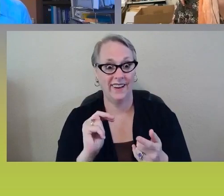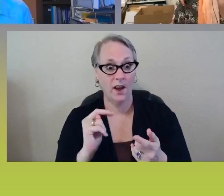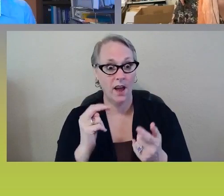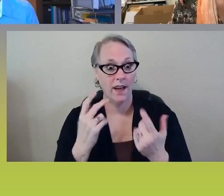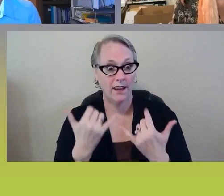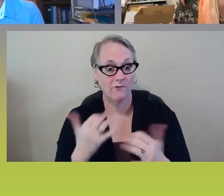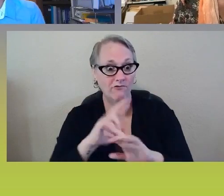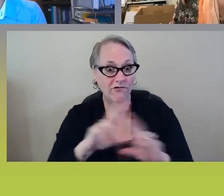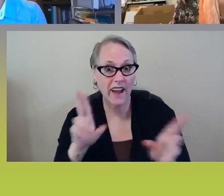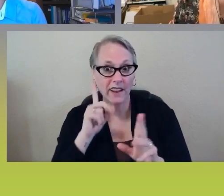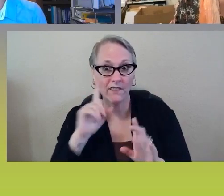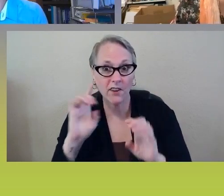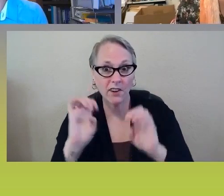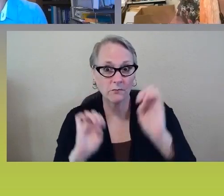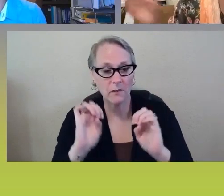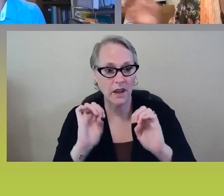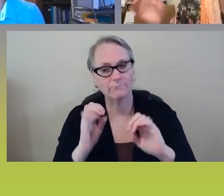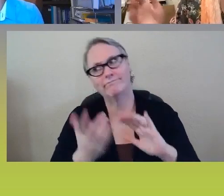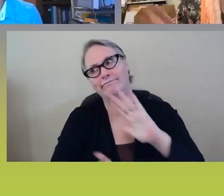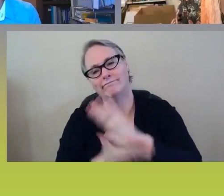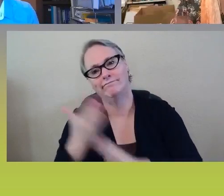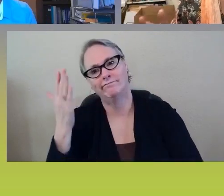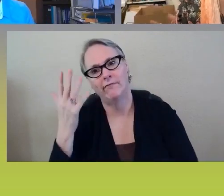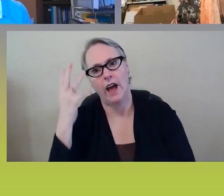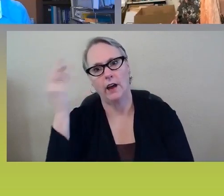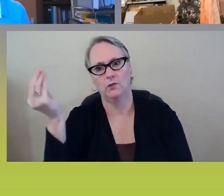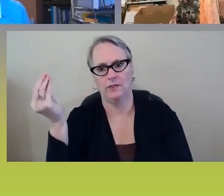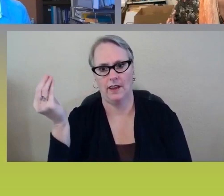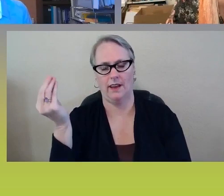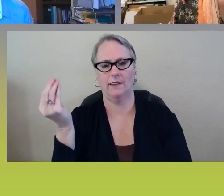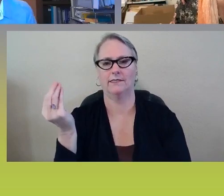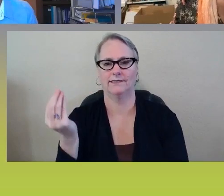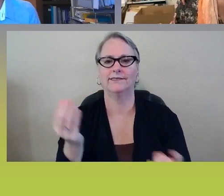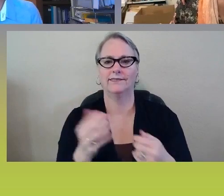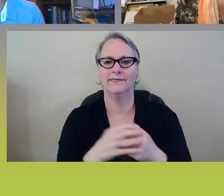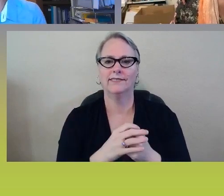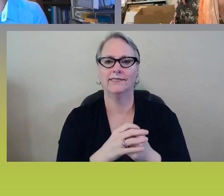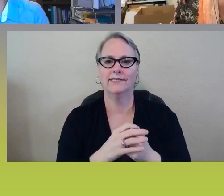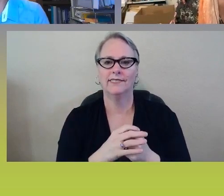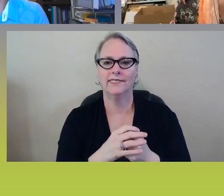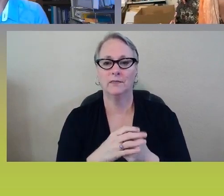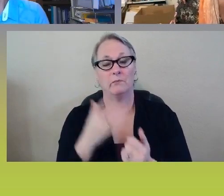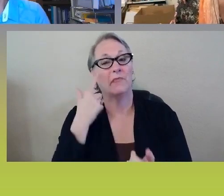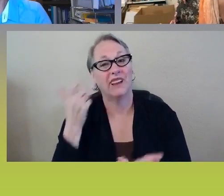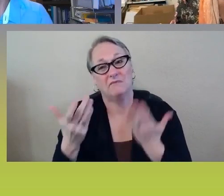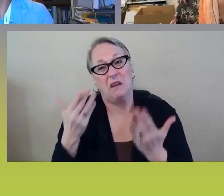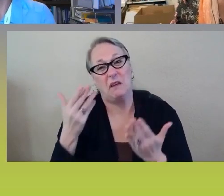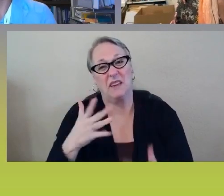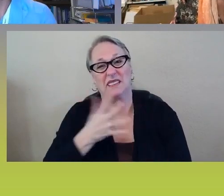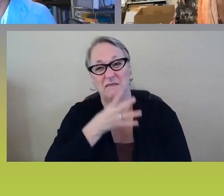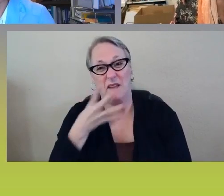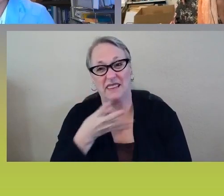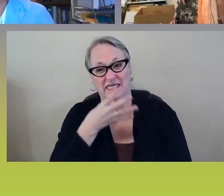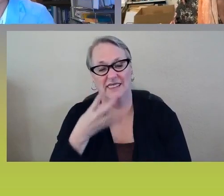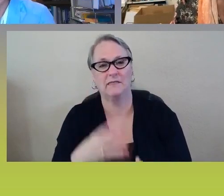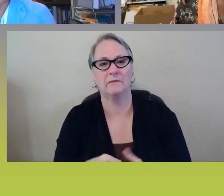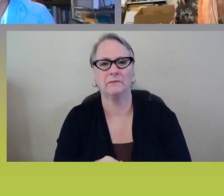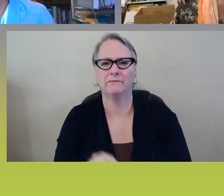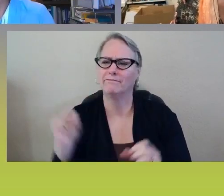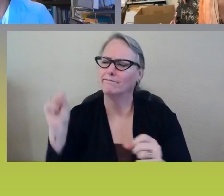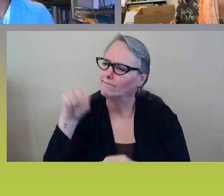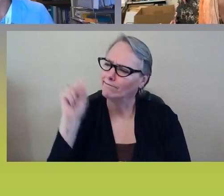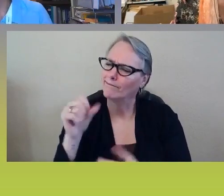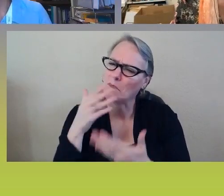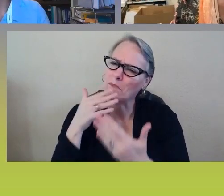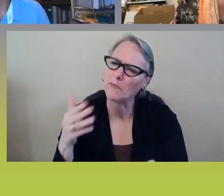are usually dirty and messy. Yeah, thank you so much.